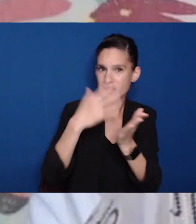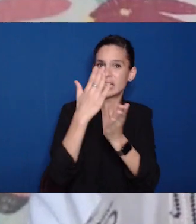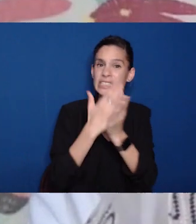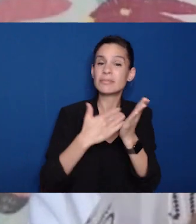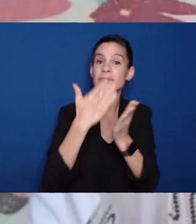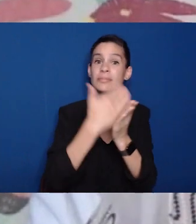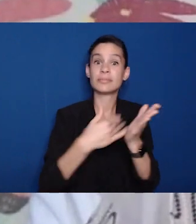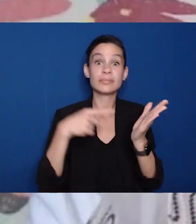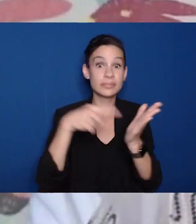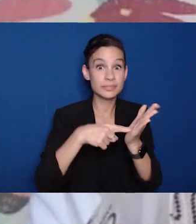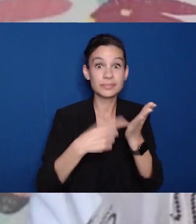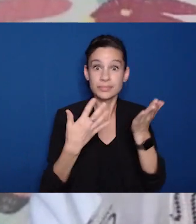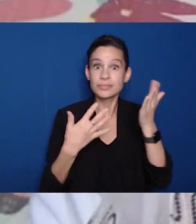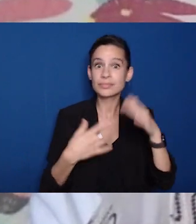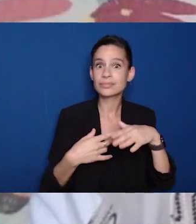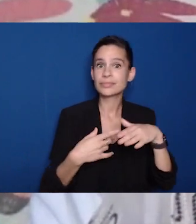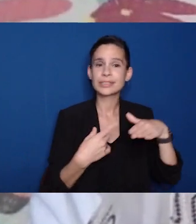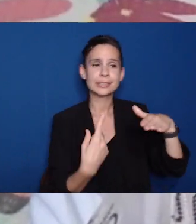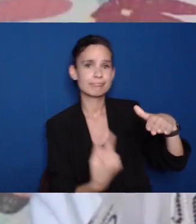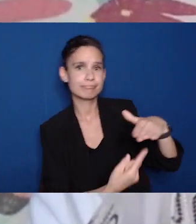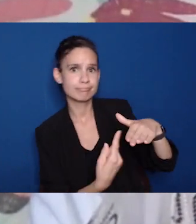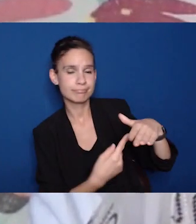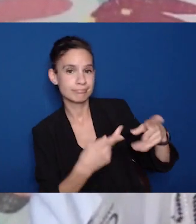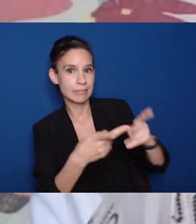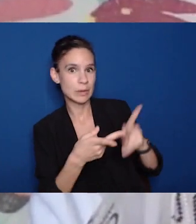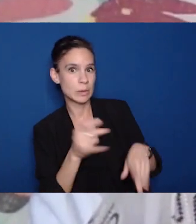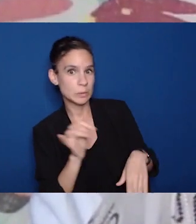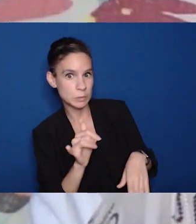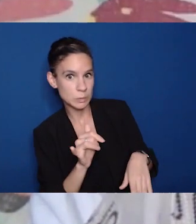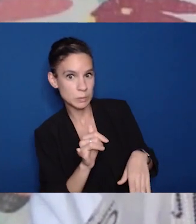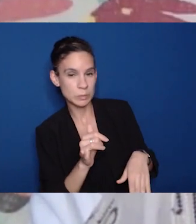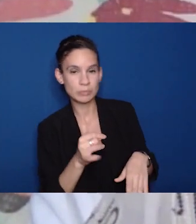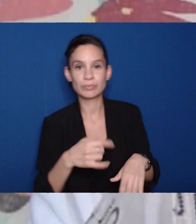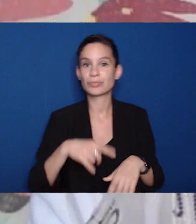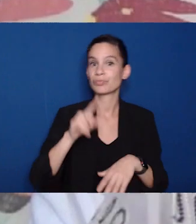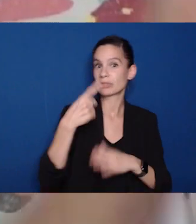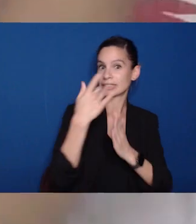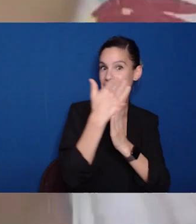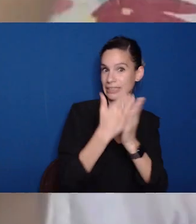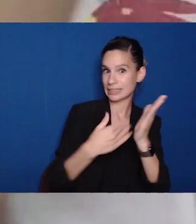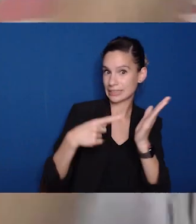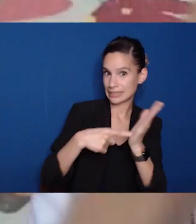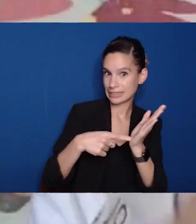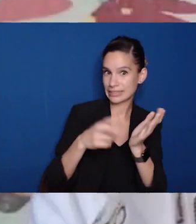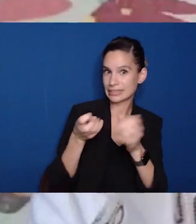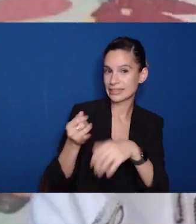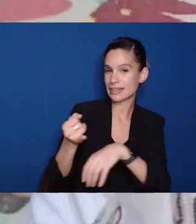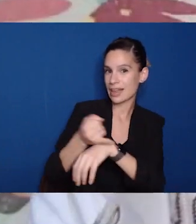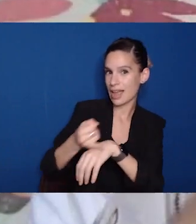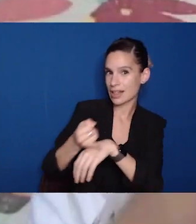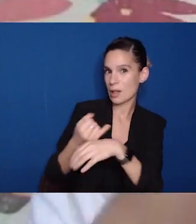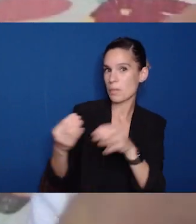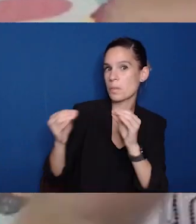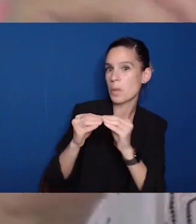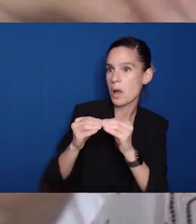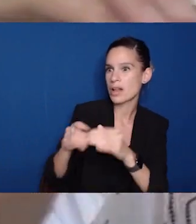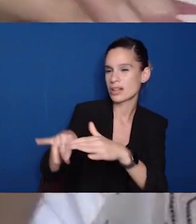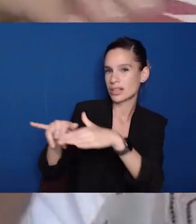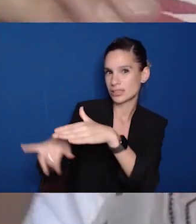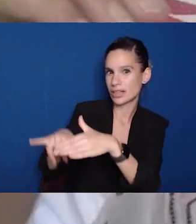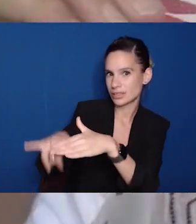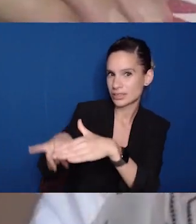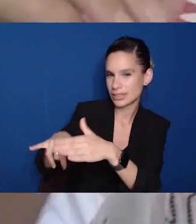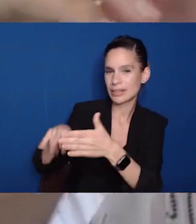of the lessons relate to what does it mean to be shelter in place as well. The first lesson is islands are